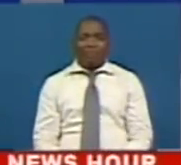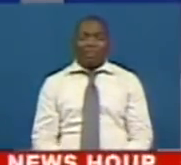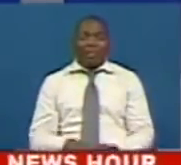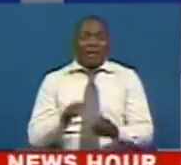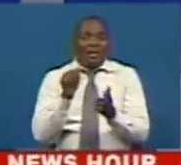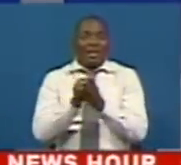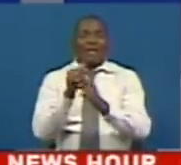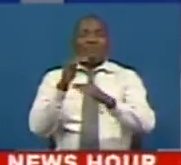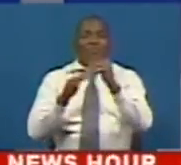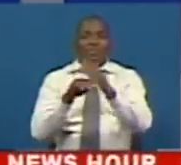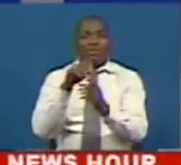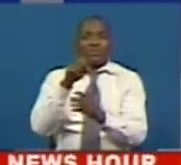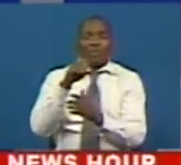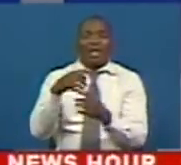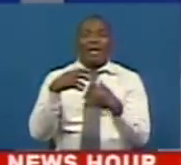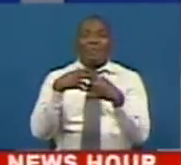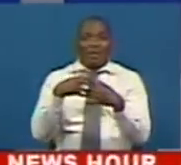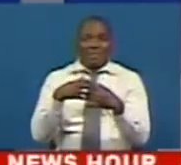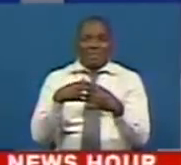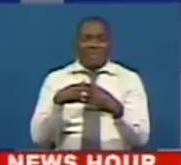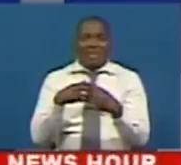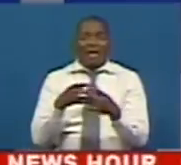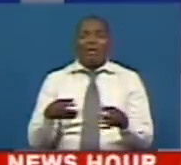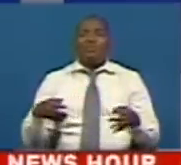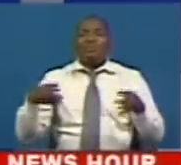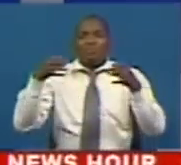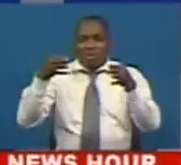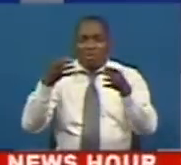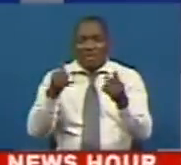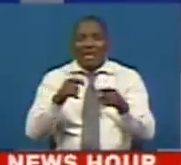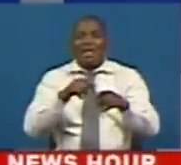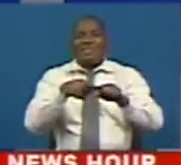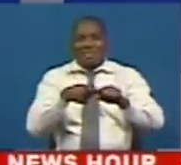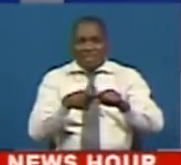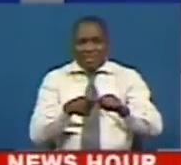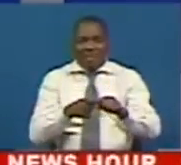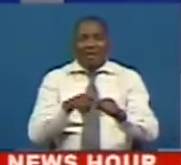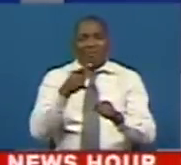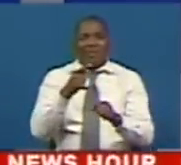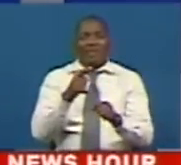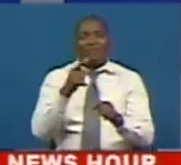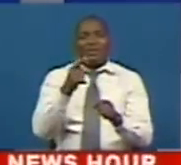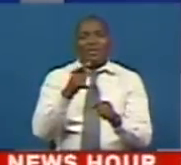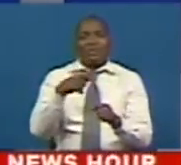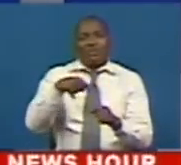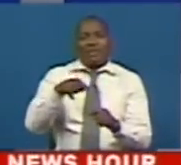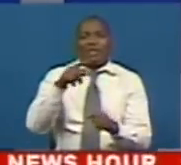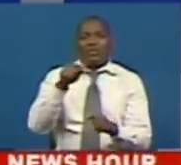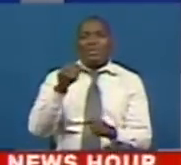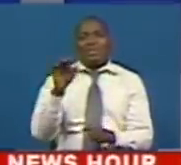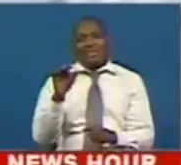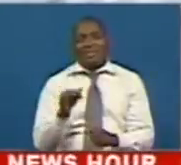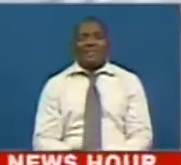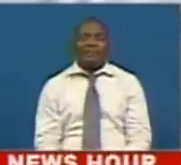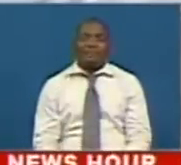Thus, construction of the solar plants, which was postponed, will now take off by first quarter of